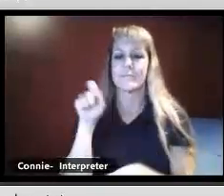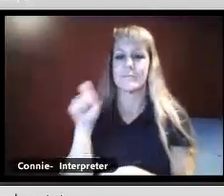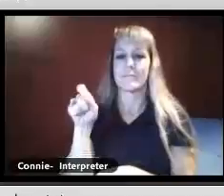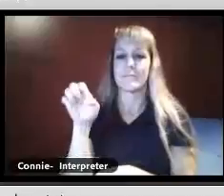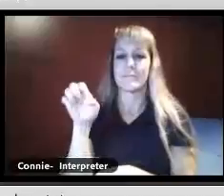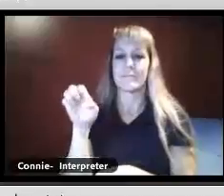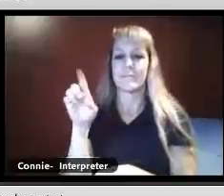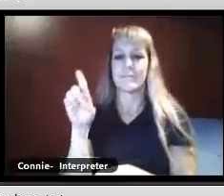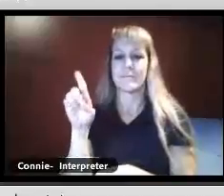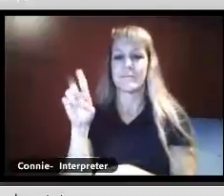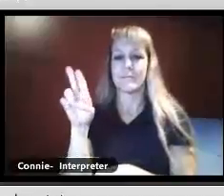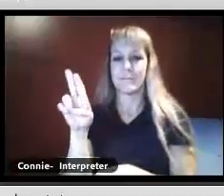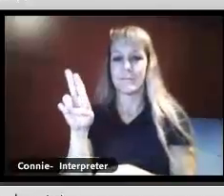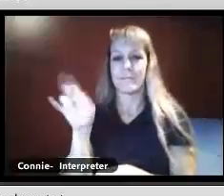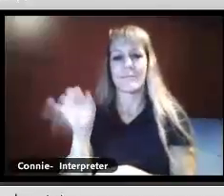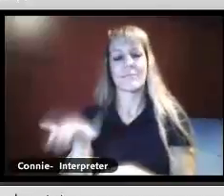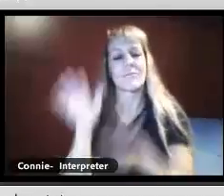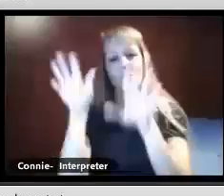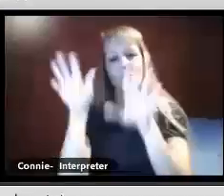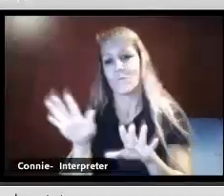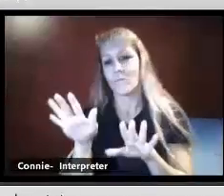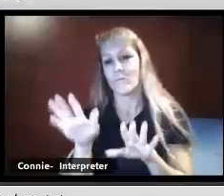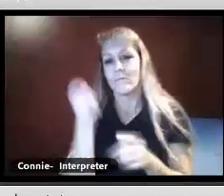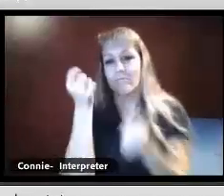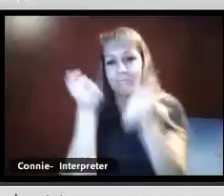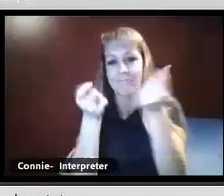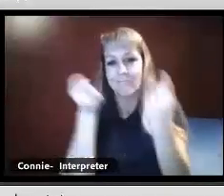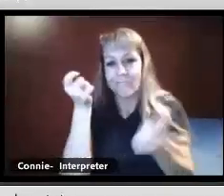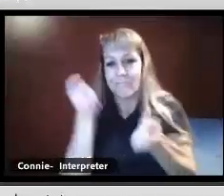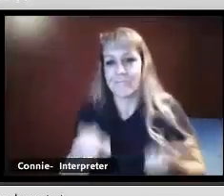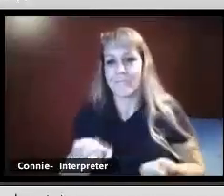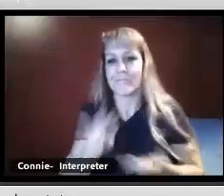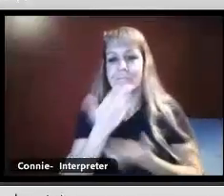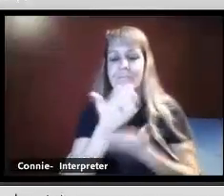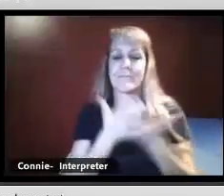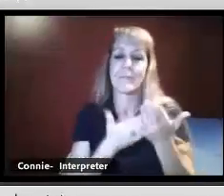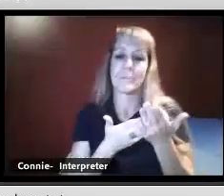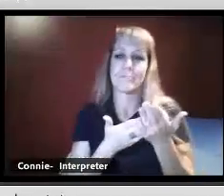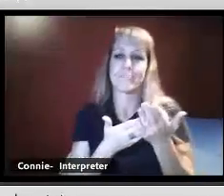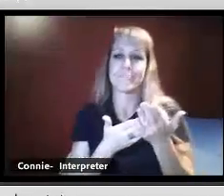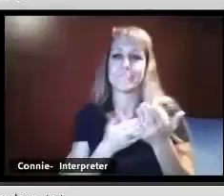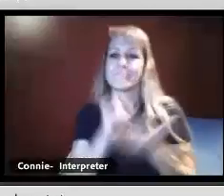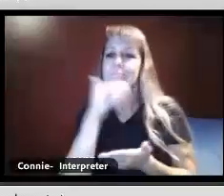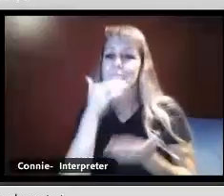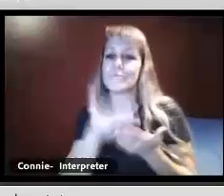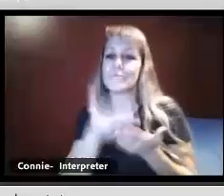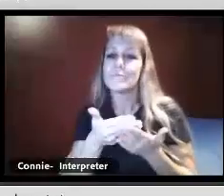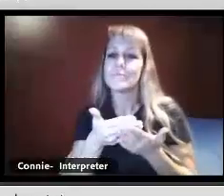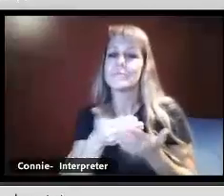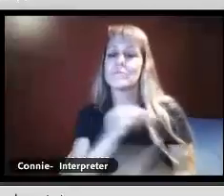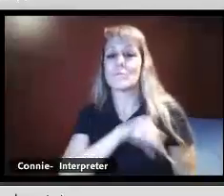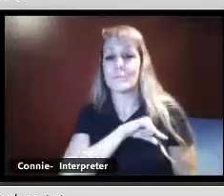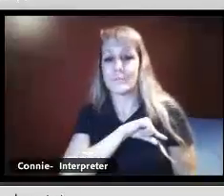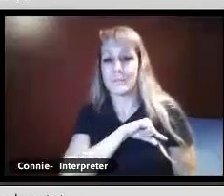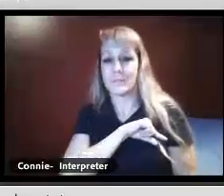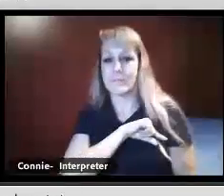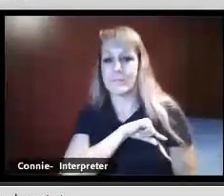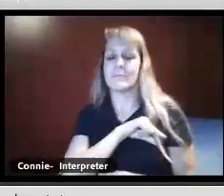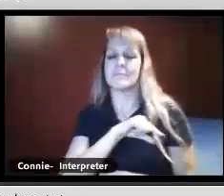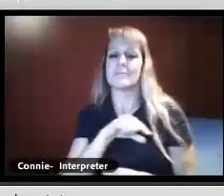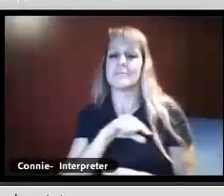way to winnow out some of the sort of less credible, less desirable